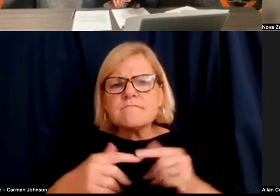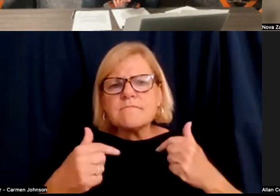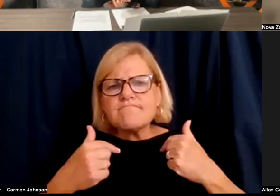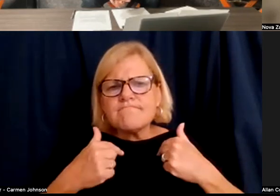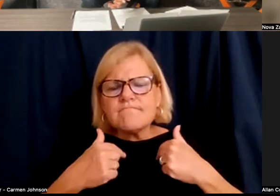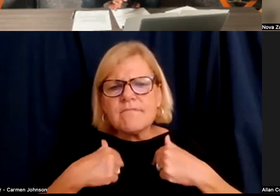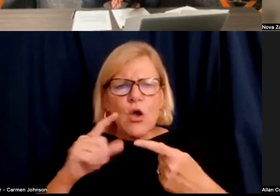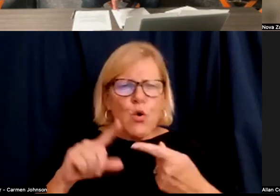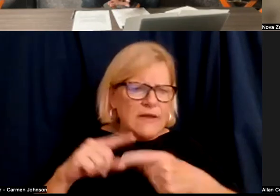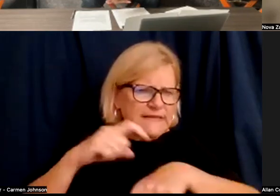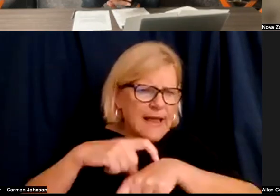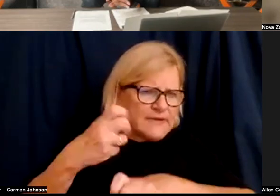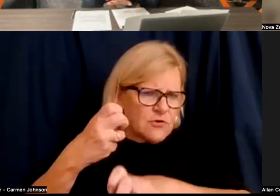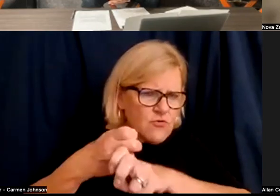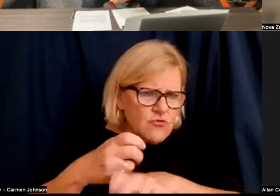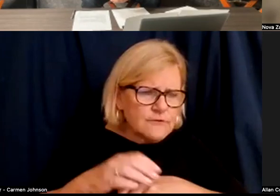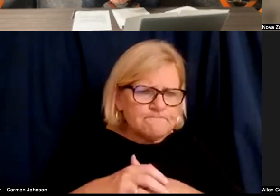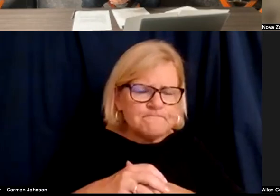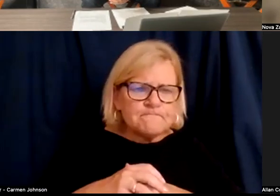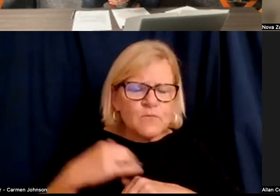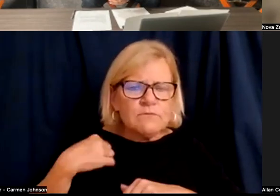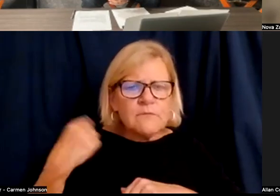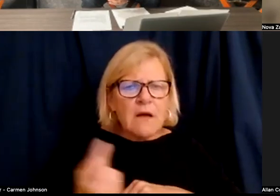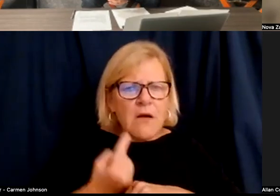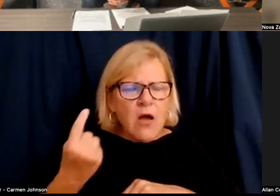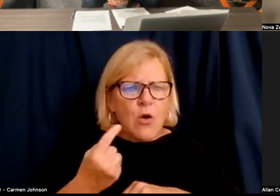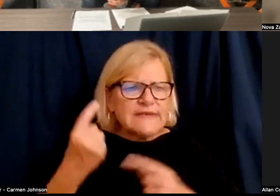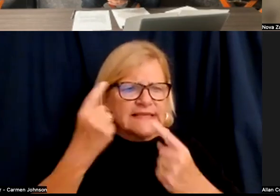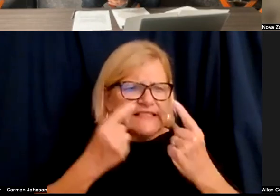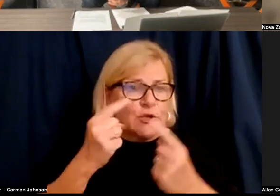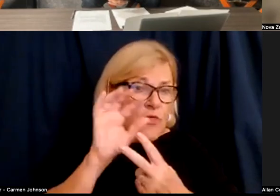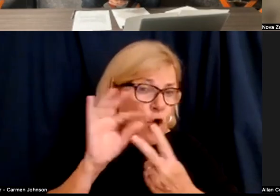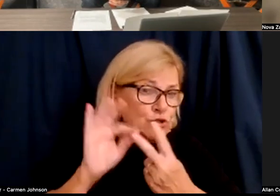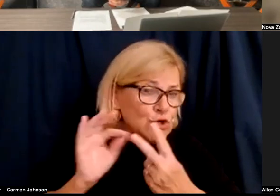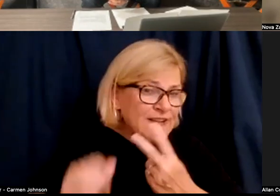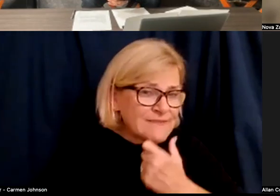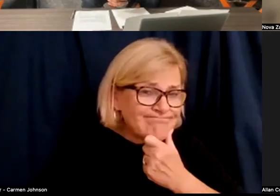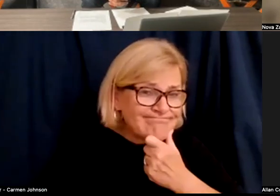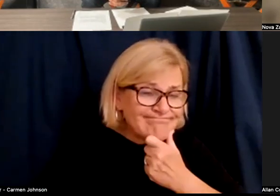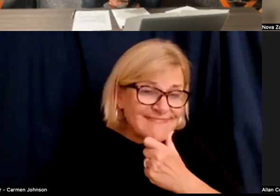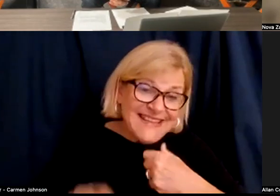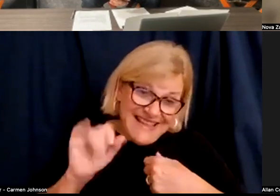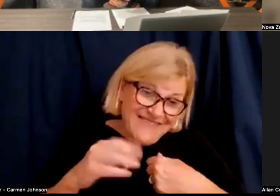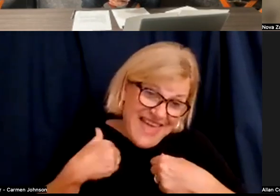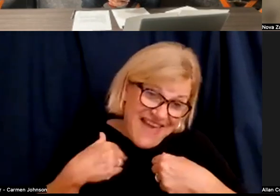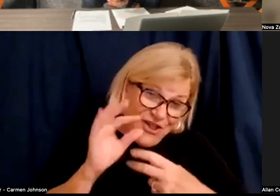when times are hard, I always consider the alternative, if there is an